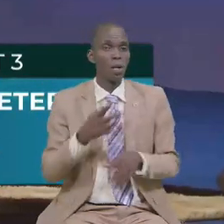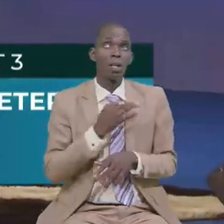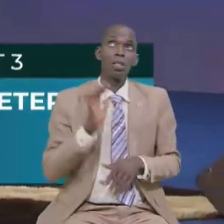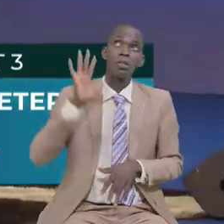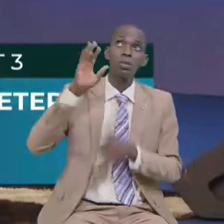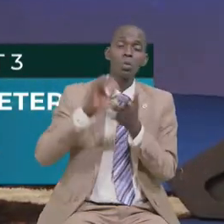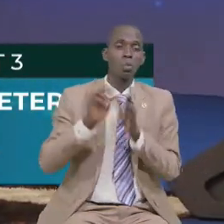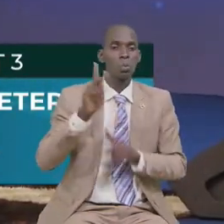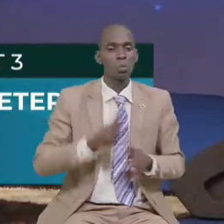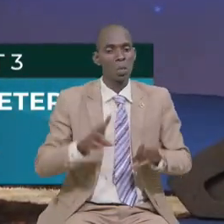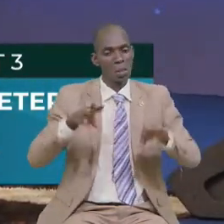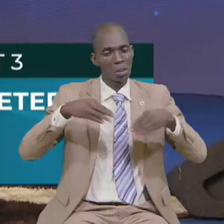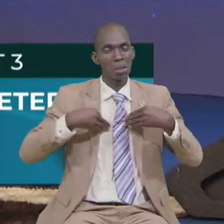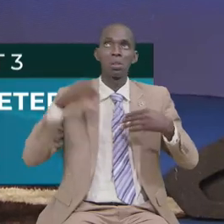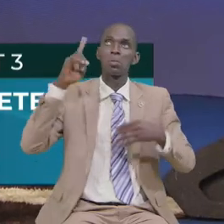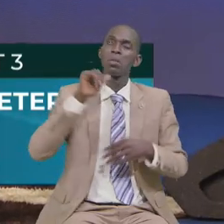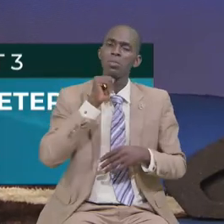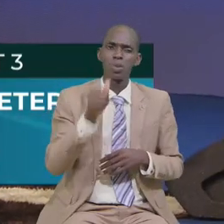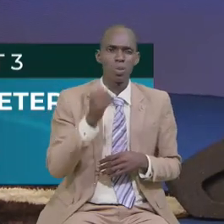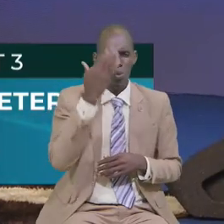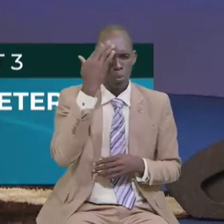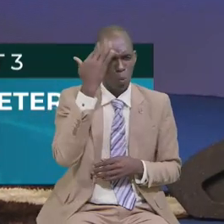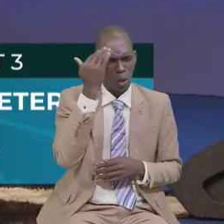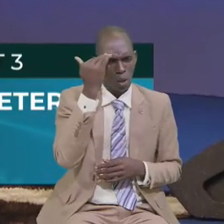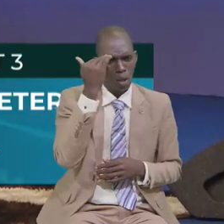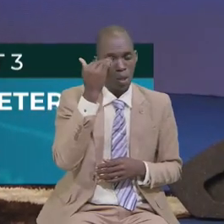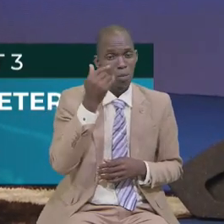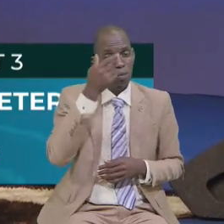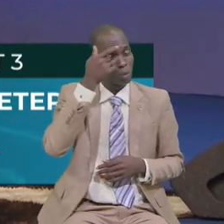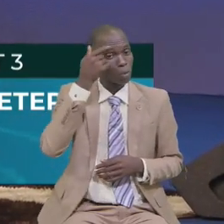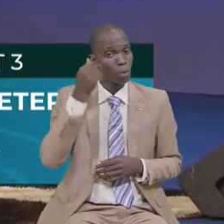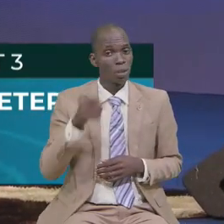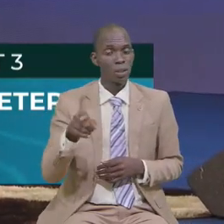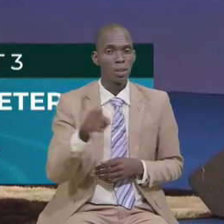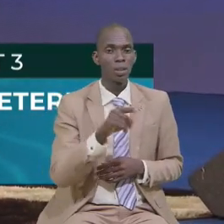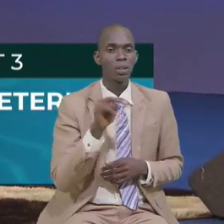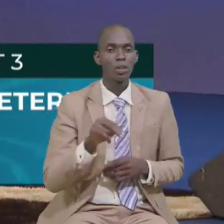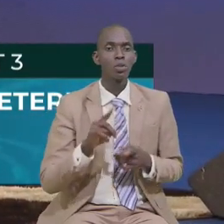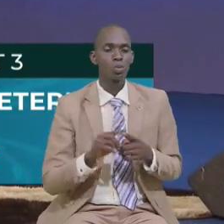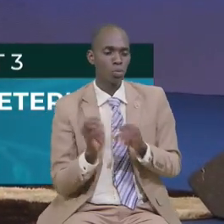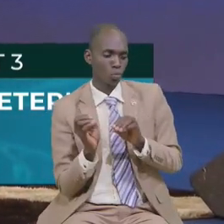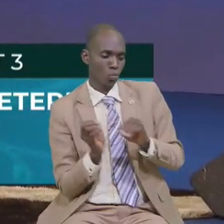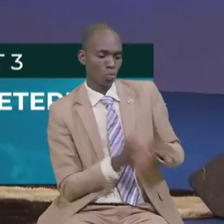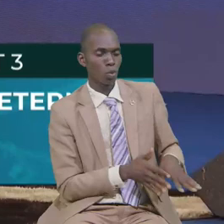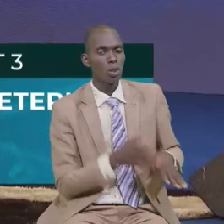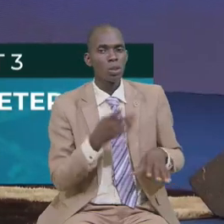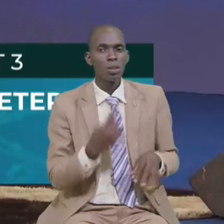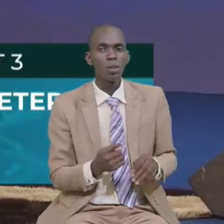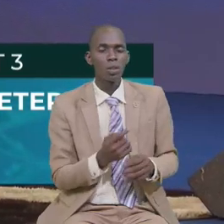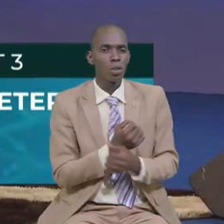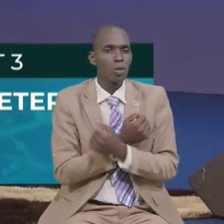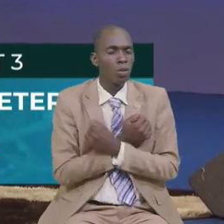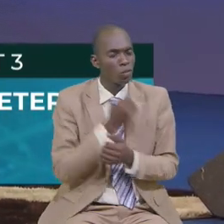not. You know why? They had to drop the law of the old covenant and have